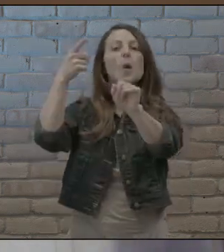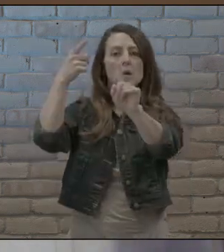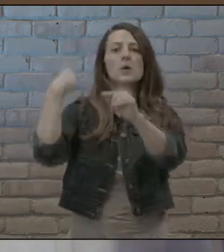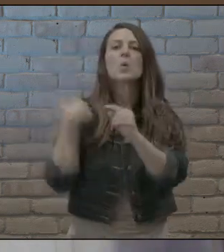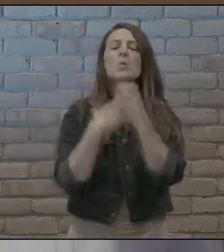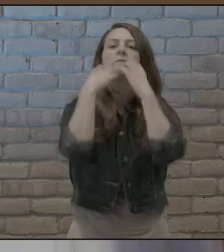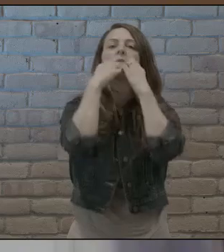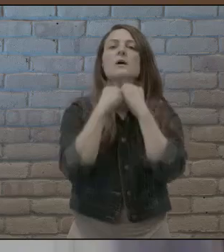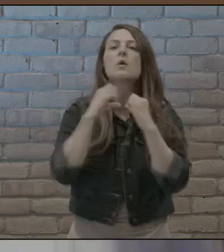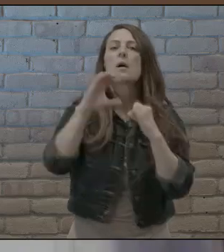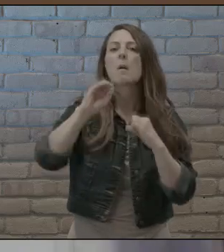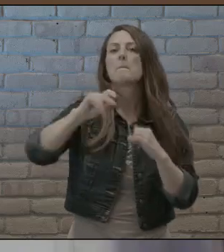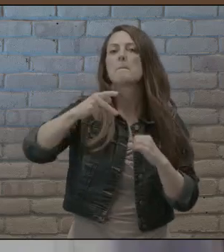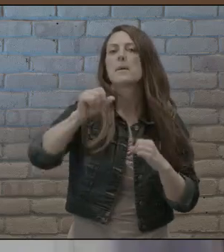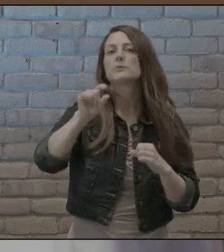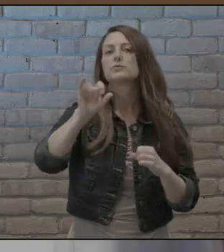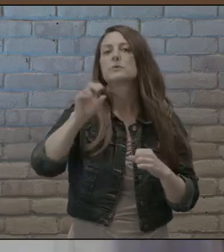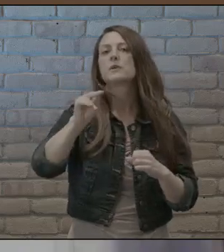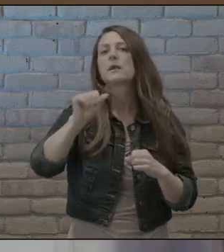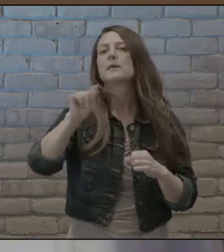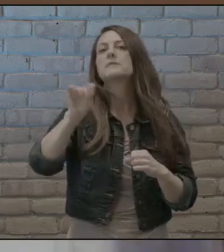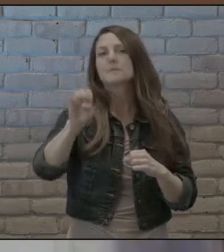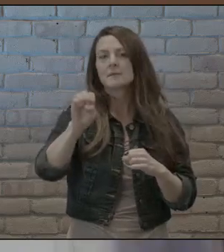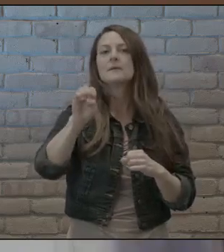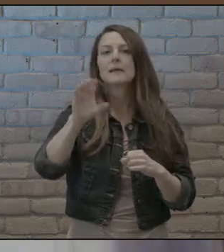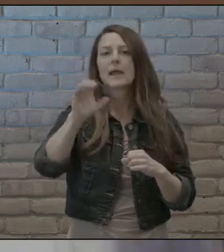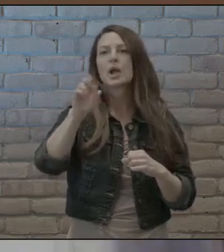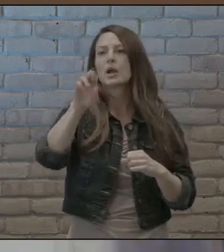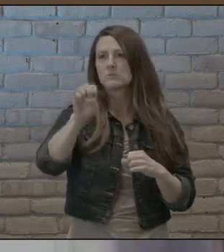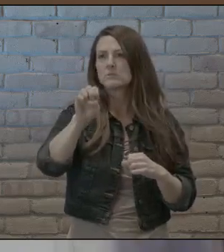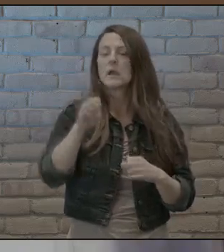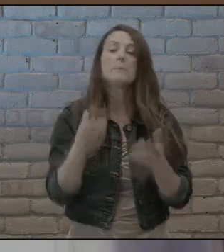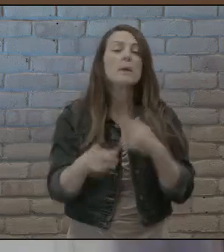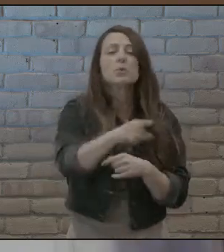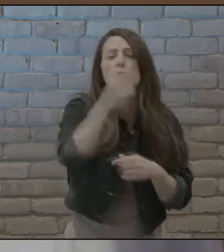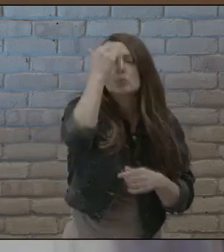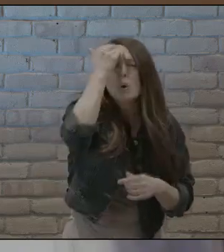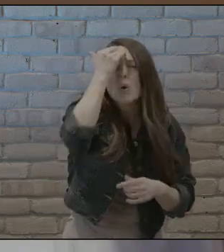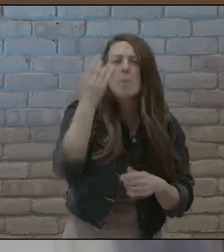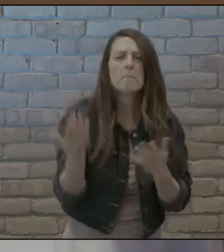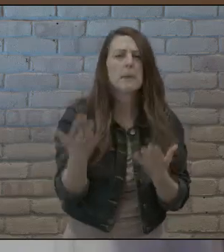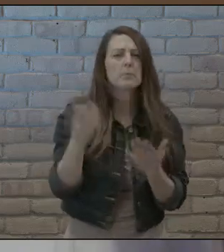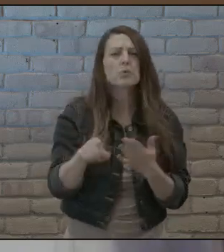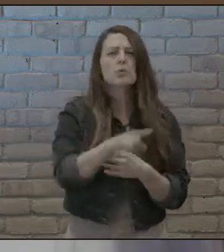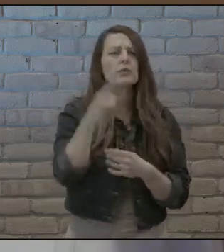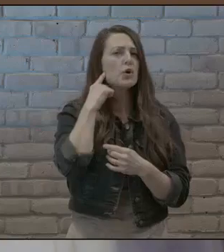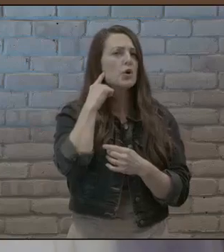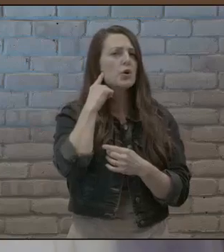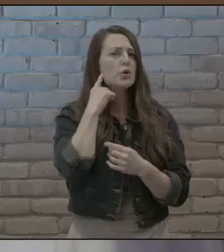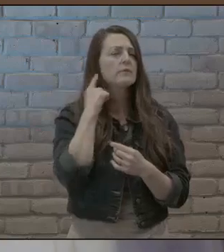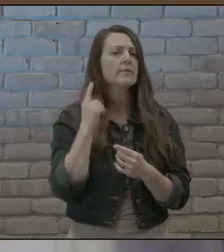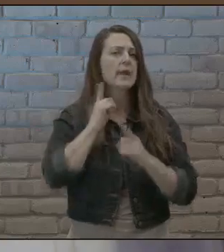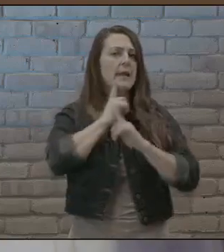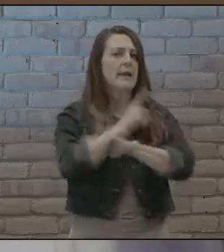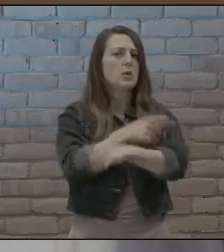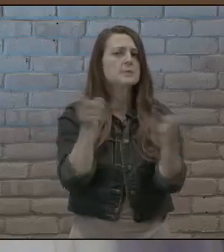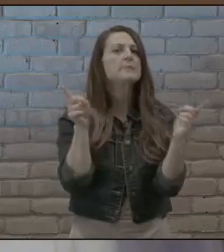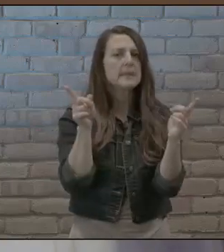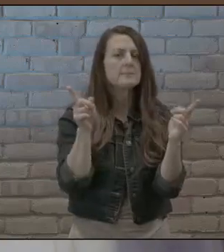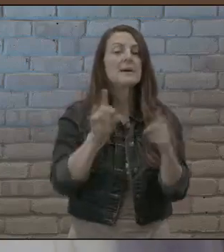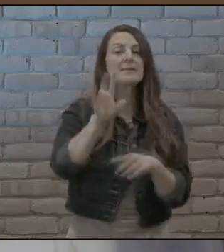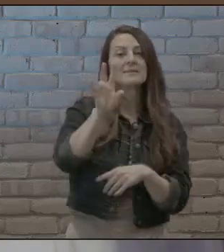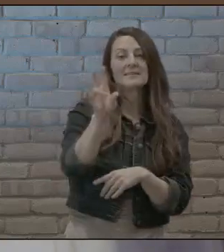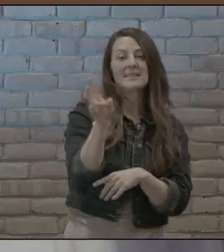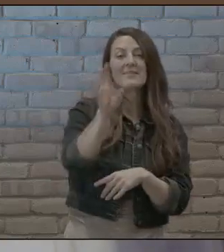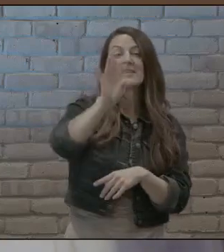value compassionate care as a congregation. Maybe you know this, maybe you've heard the announcement in weeks past, but there are 79